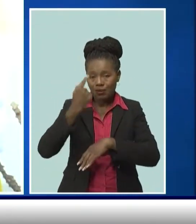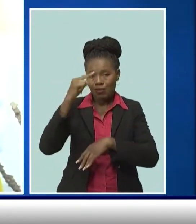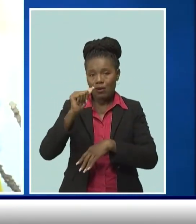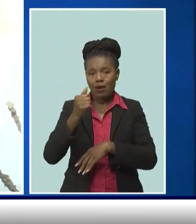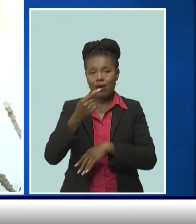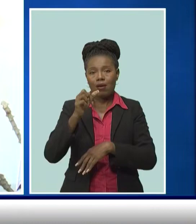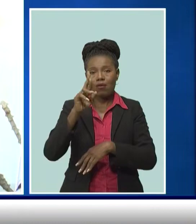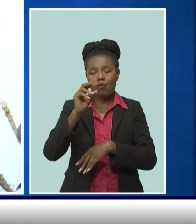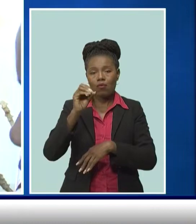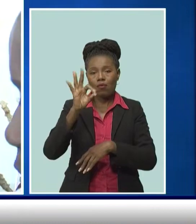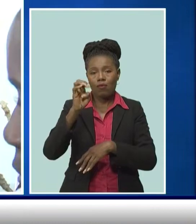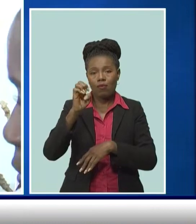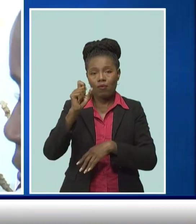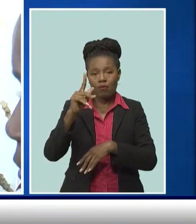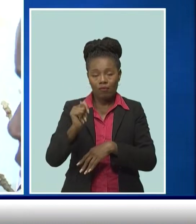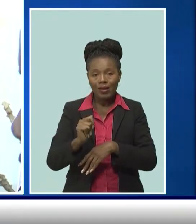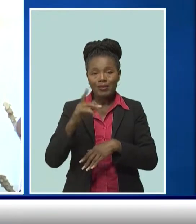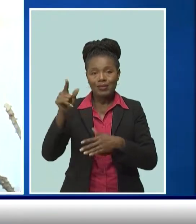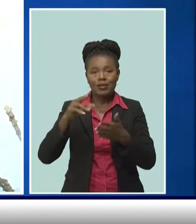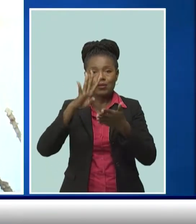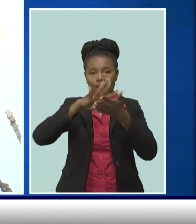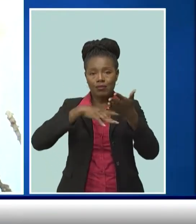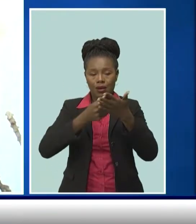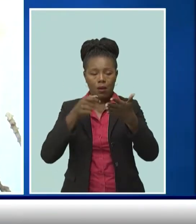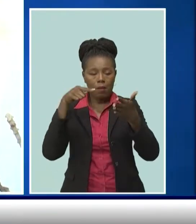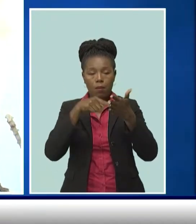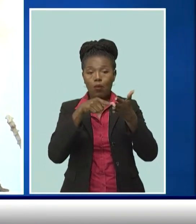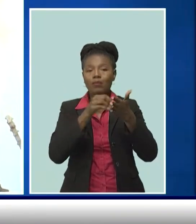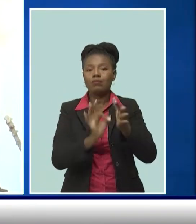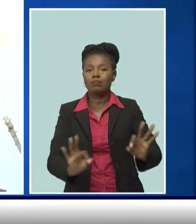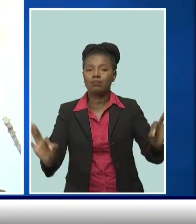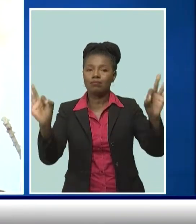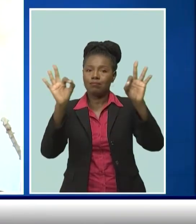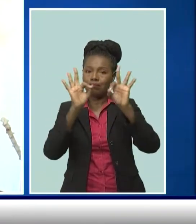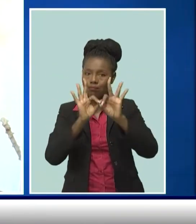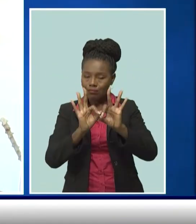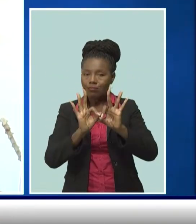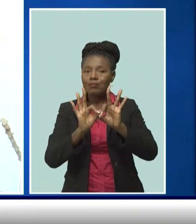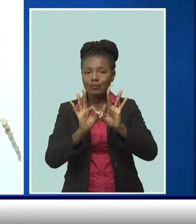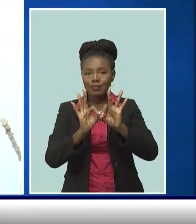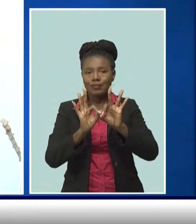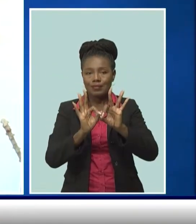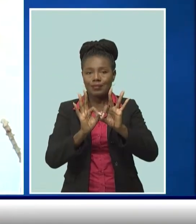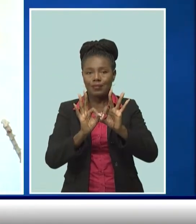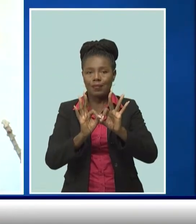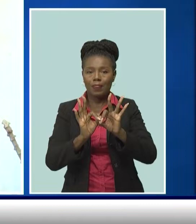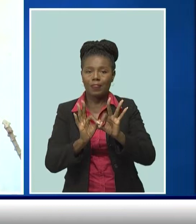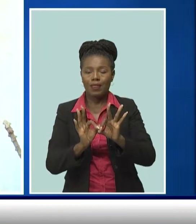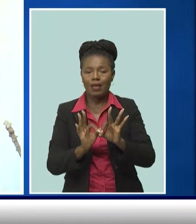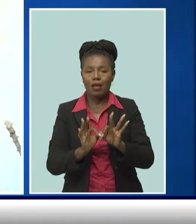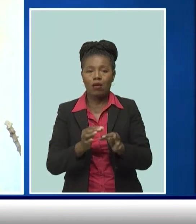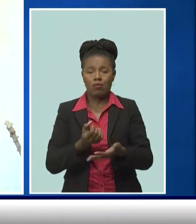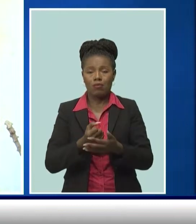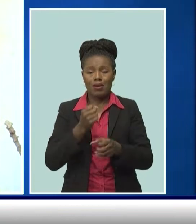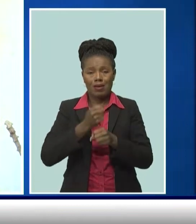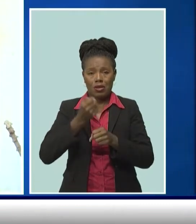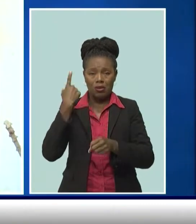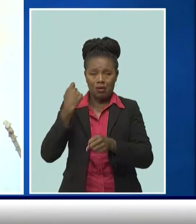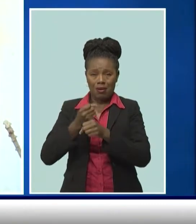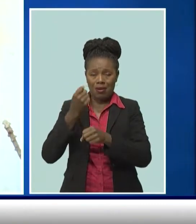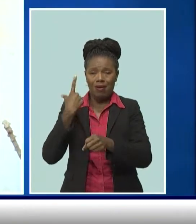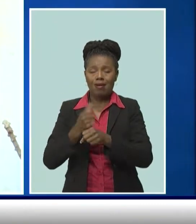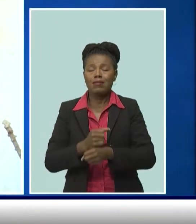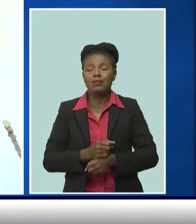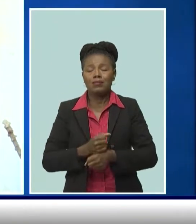event on the calendar in Barbados, and is what we have been doing over the course of the last few years. We've been